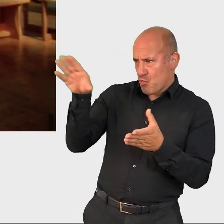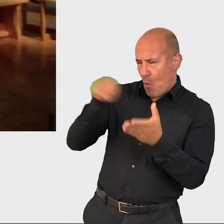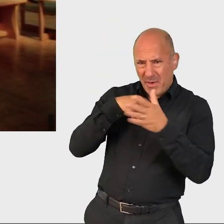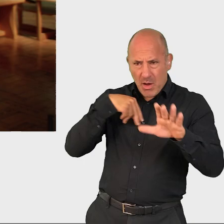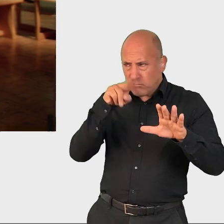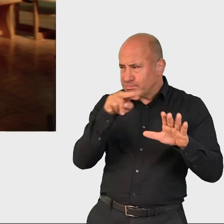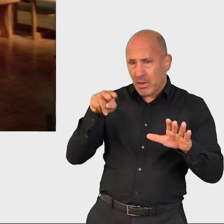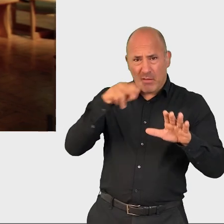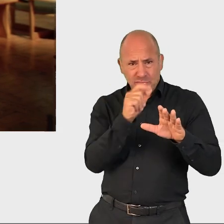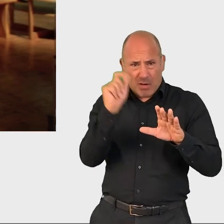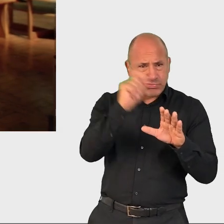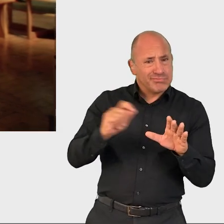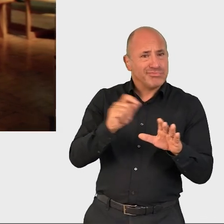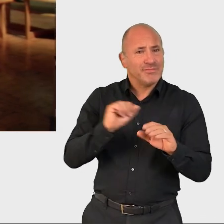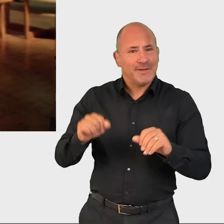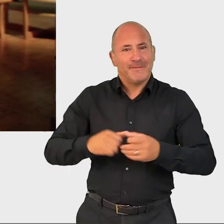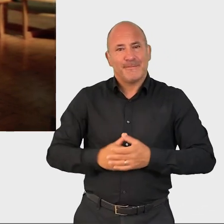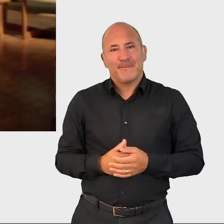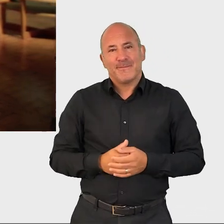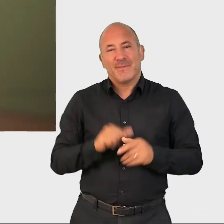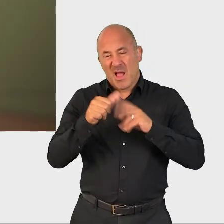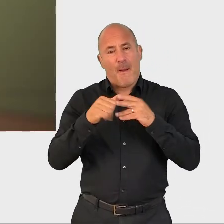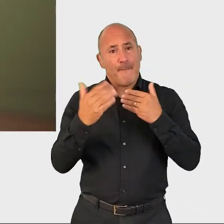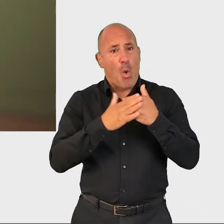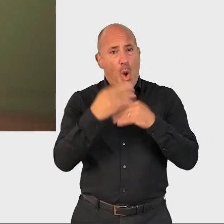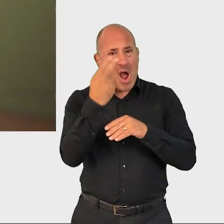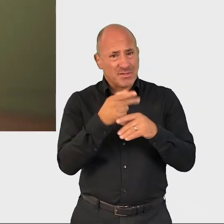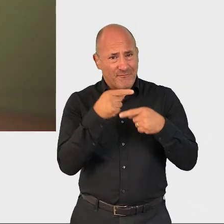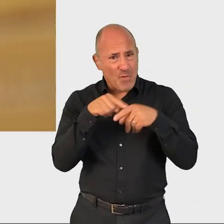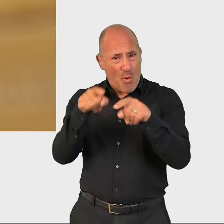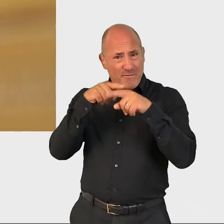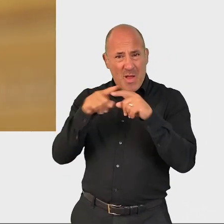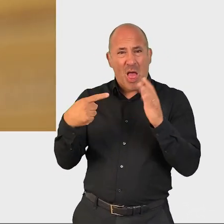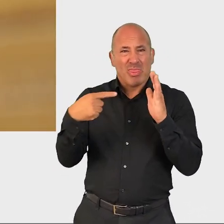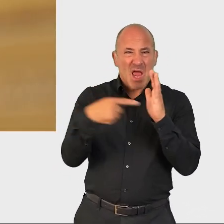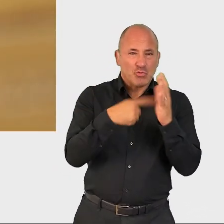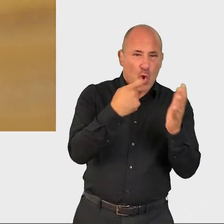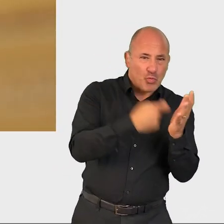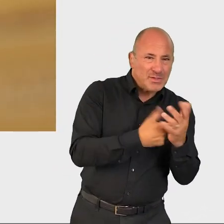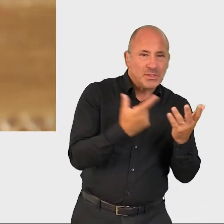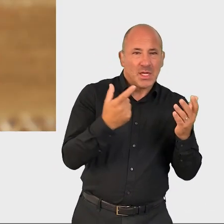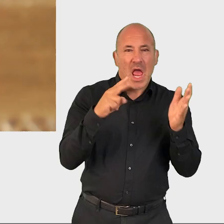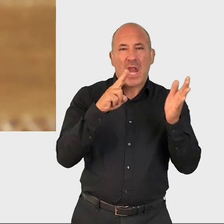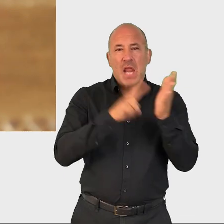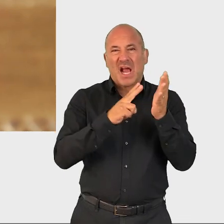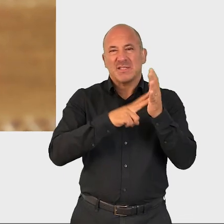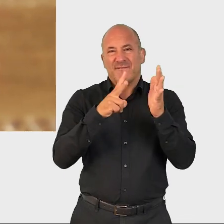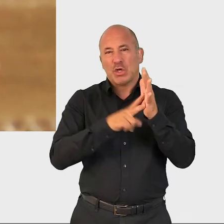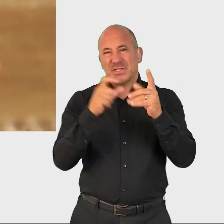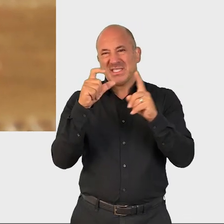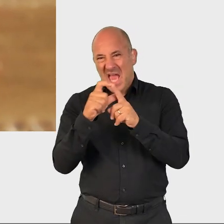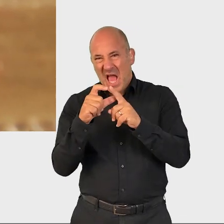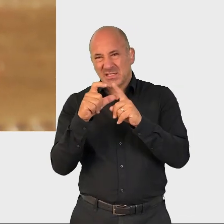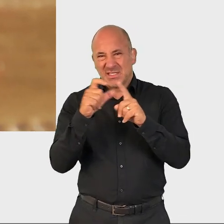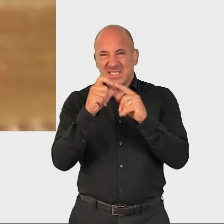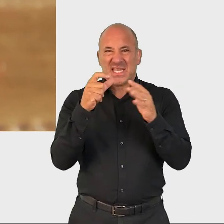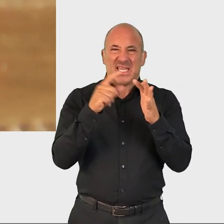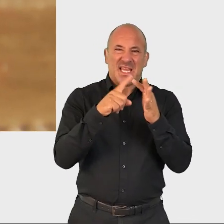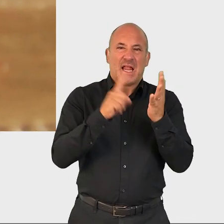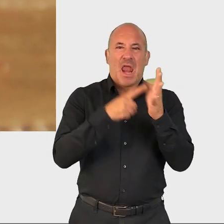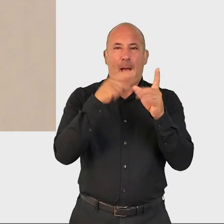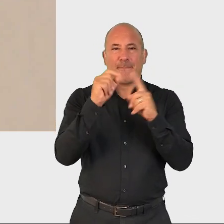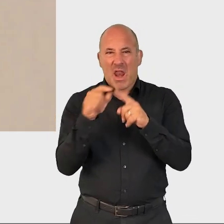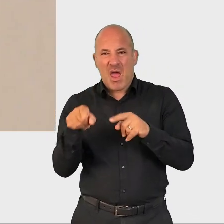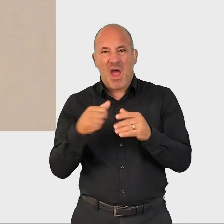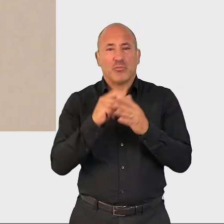new aspects of nature to sketch. More artists followed, including Théodore Rousseau, Narcisse Virgile Diaz de la